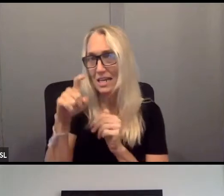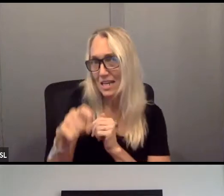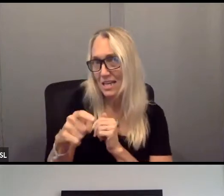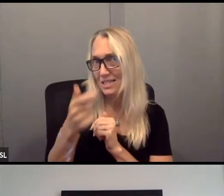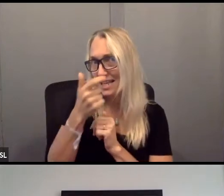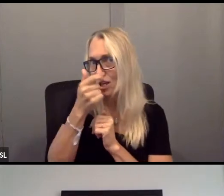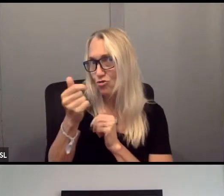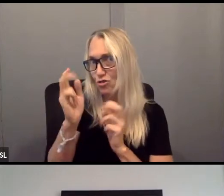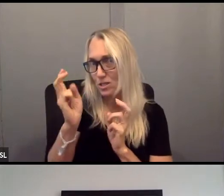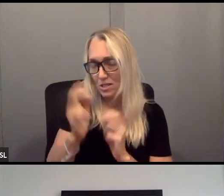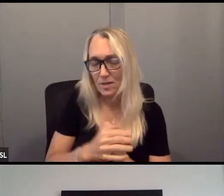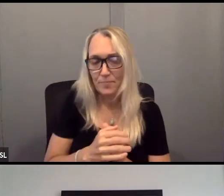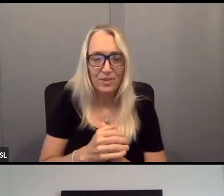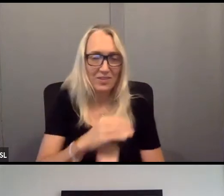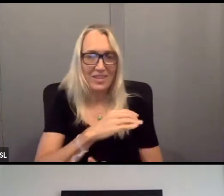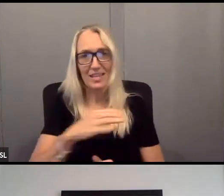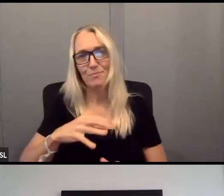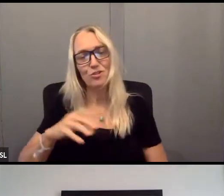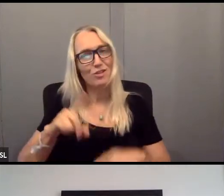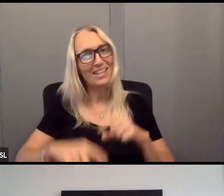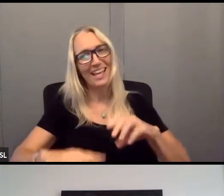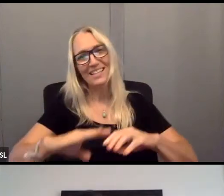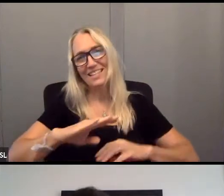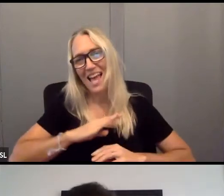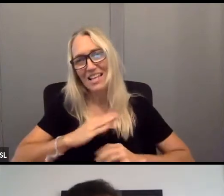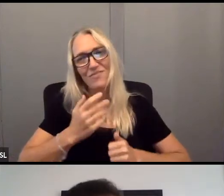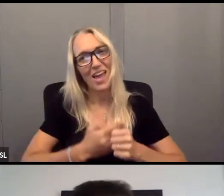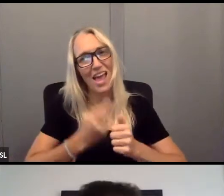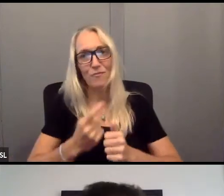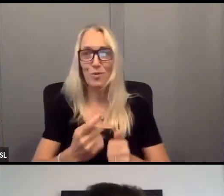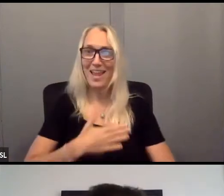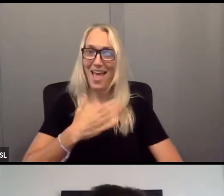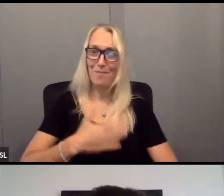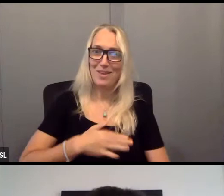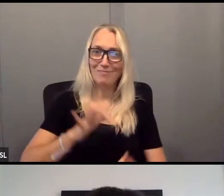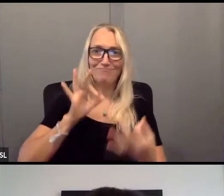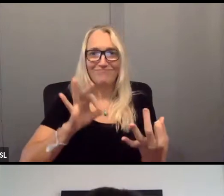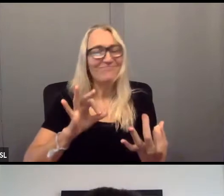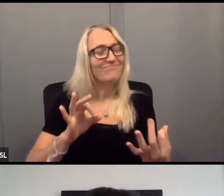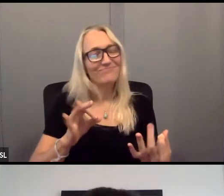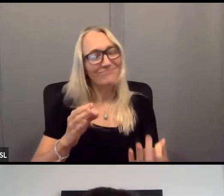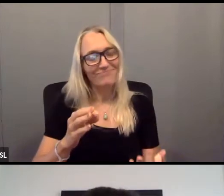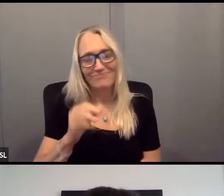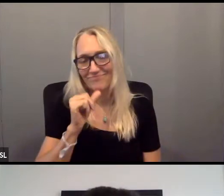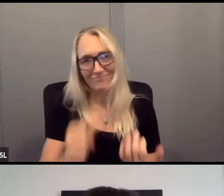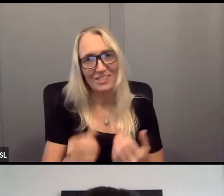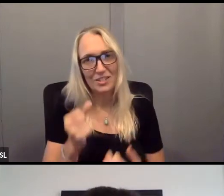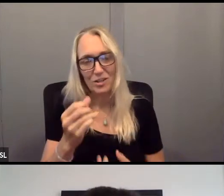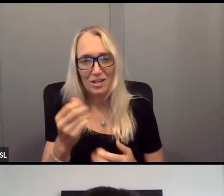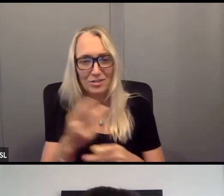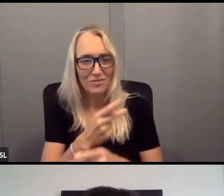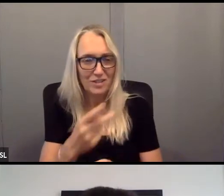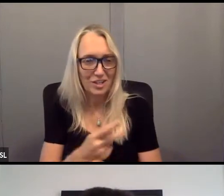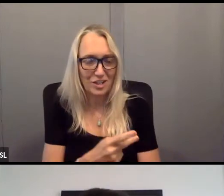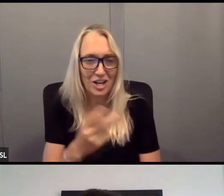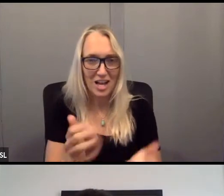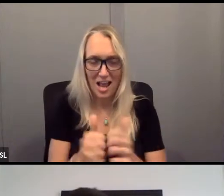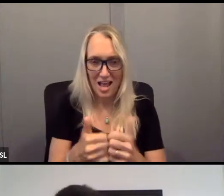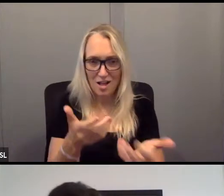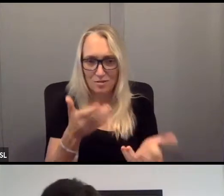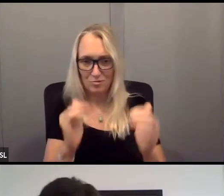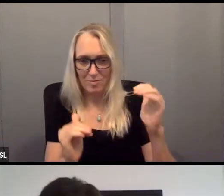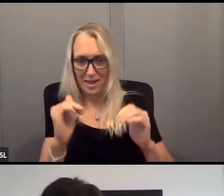The commission may not be able to meet every interest, but as commissioners try to weigh the trade-offs inherent in this process,